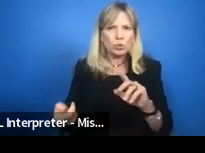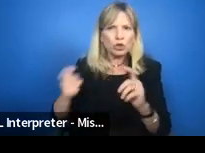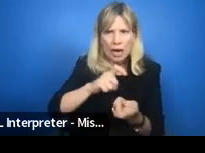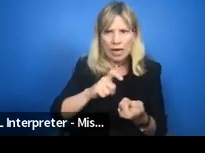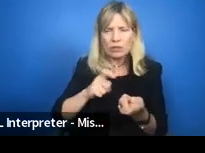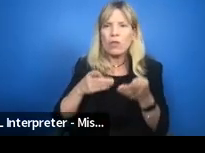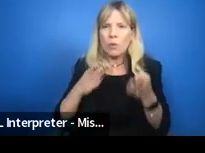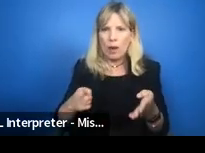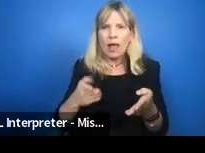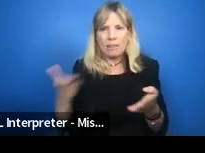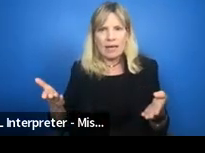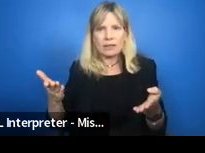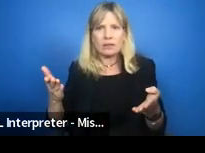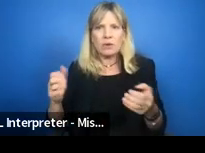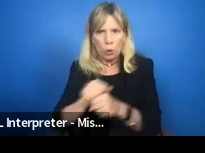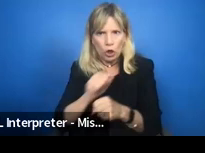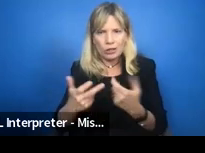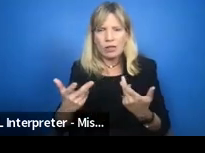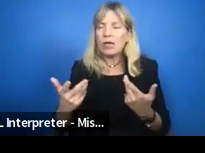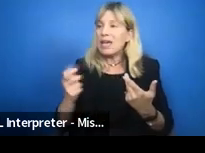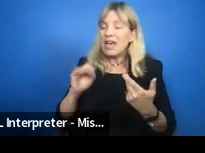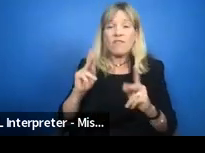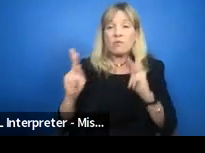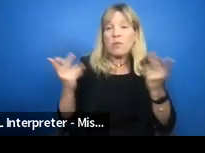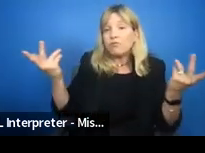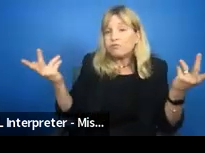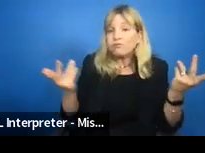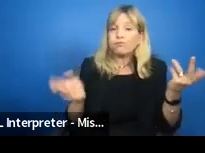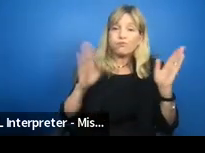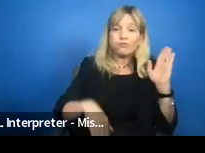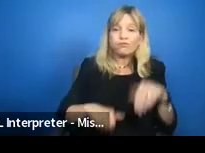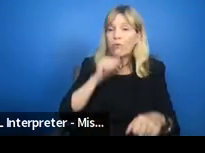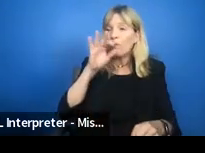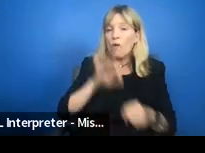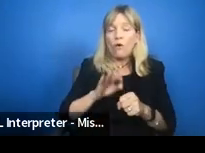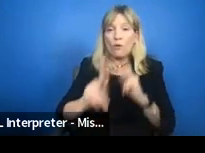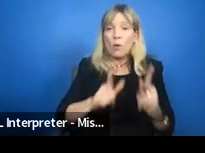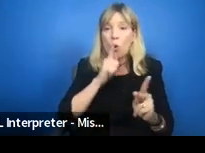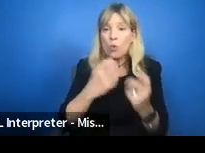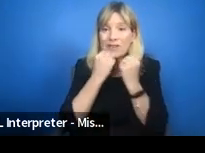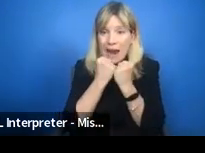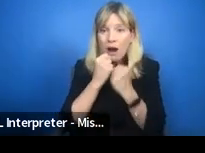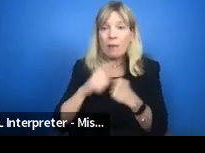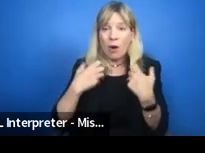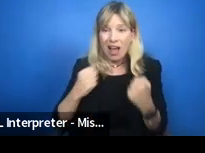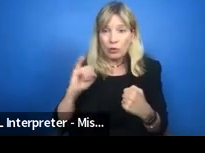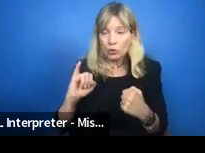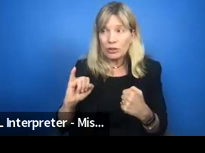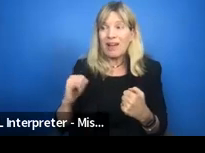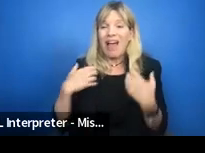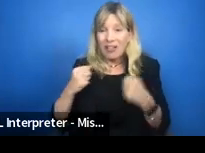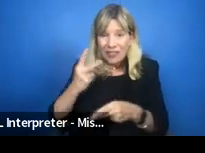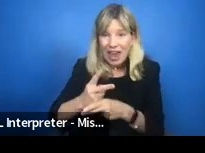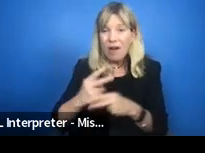the way things work. And if people don't vote for people who care about health insurance and healthcare